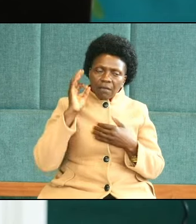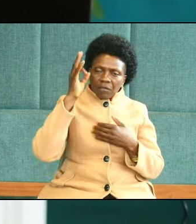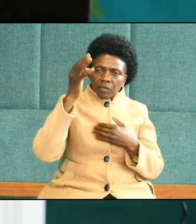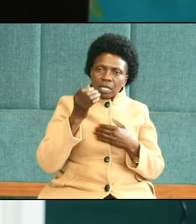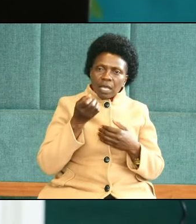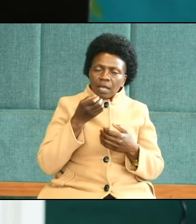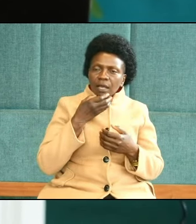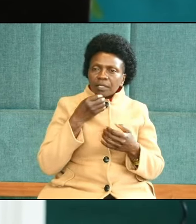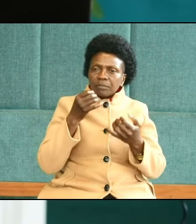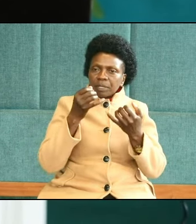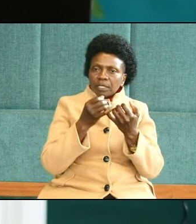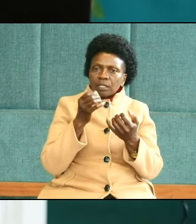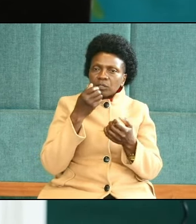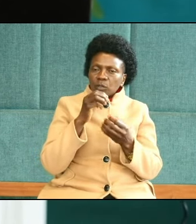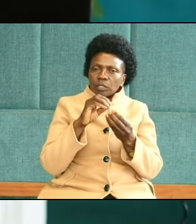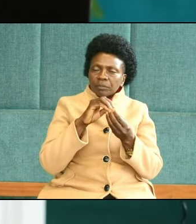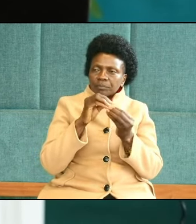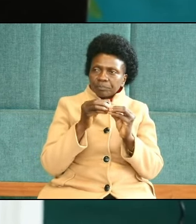all right?